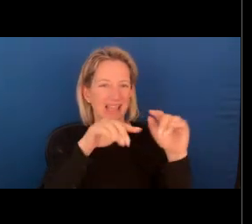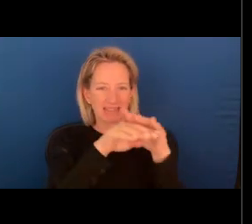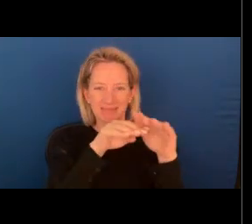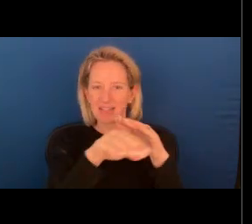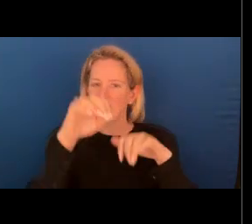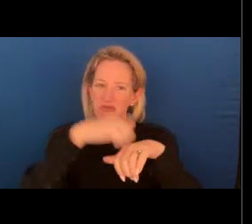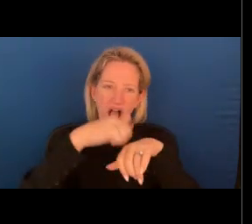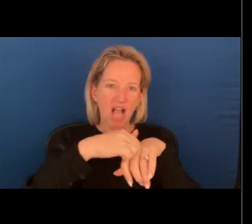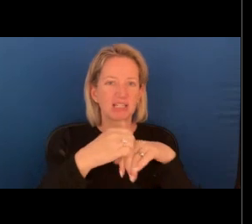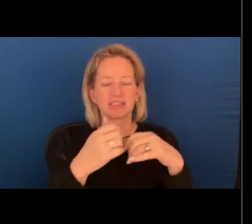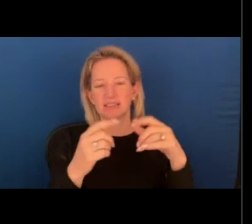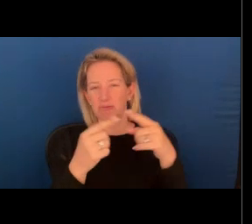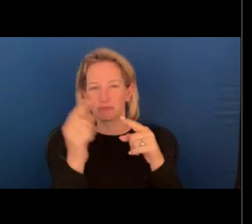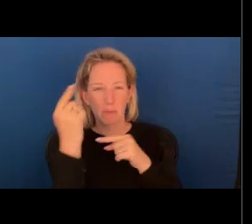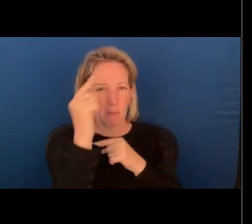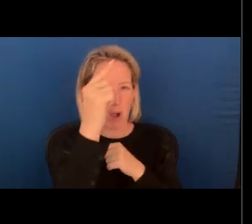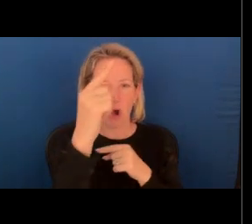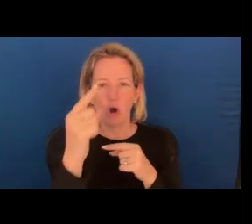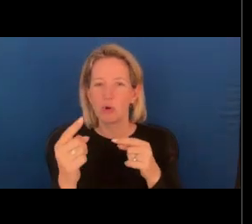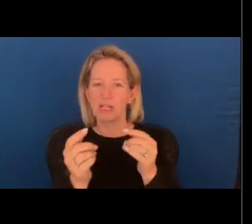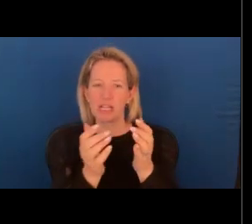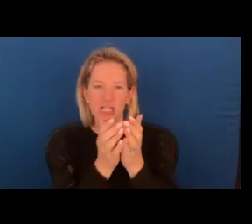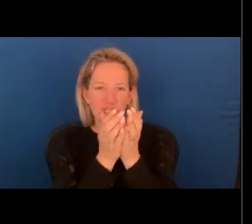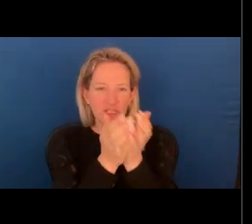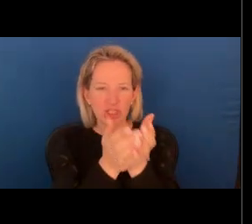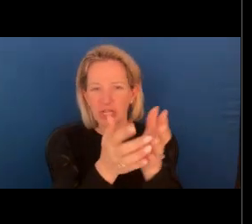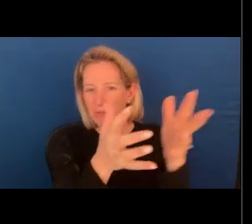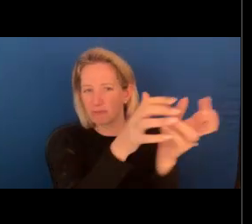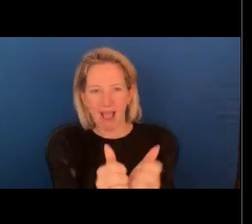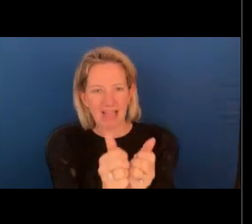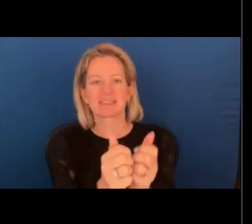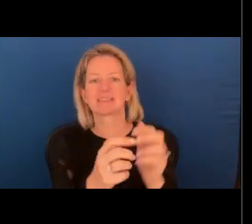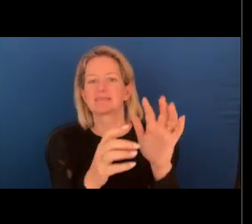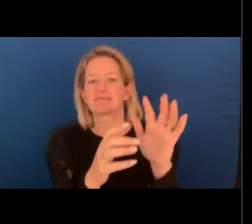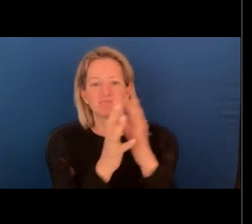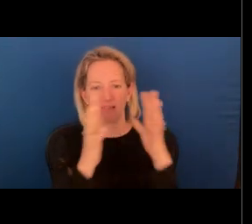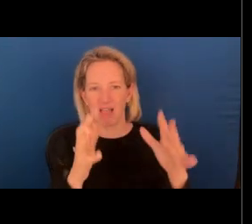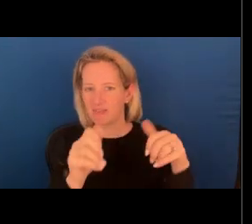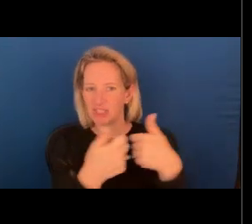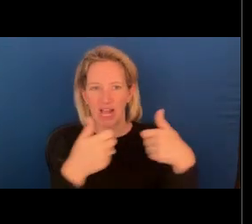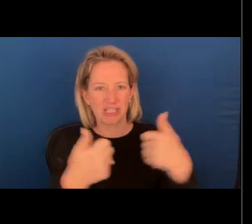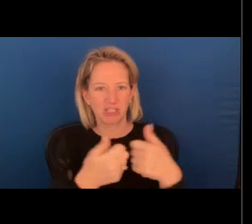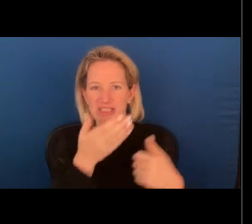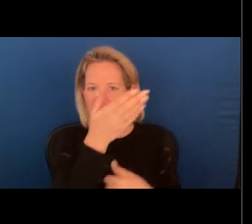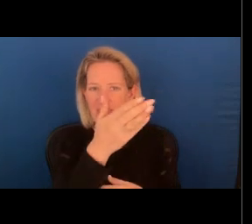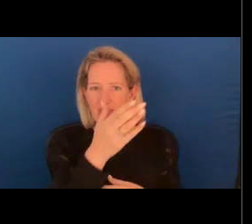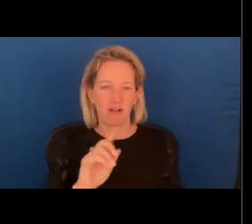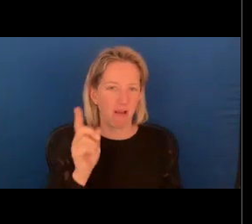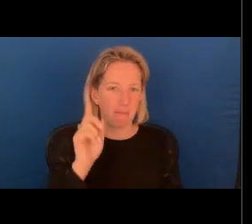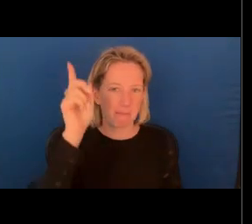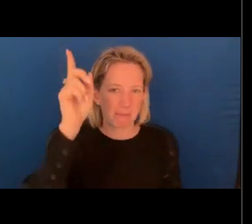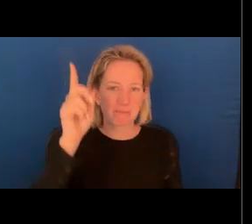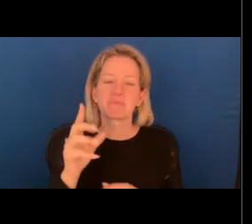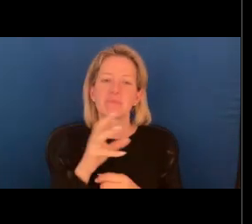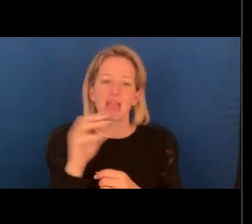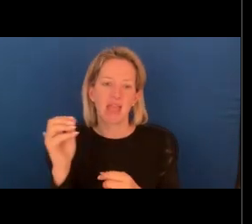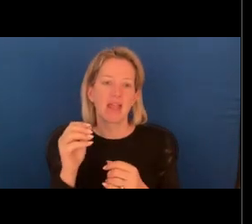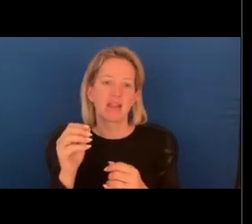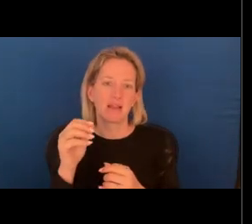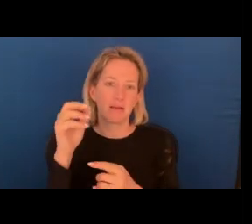challenging. It's a remote shipwreck coast, so there's a lot of challenges there, and a lot of public